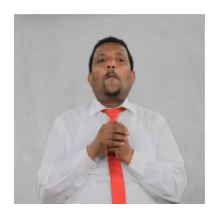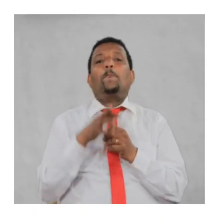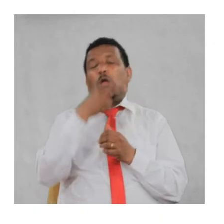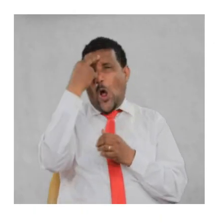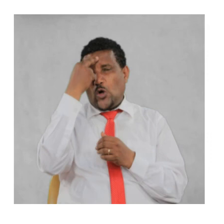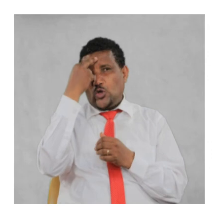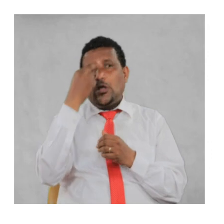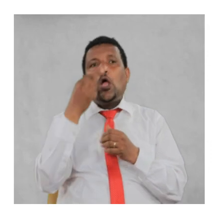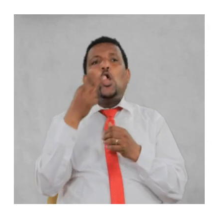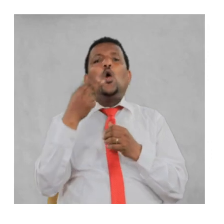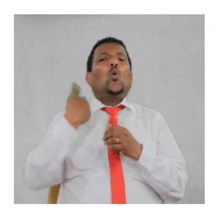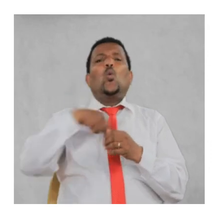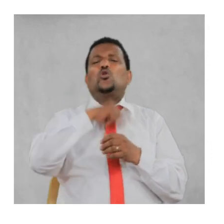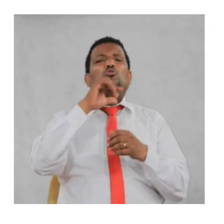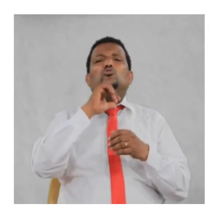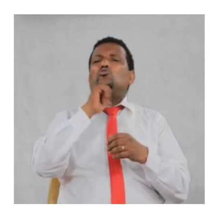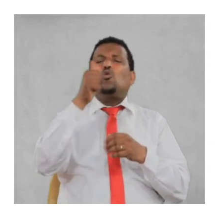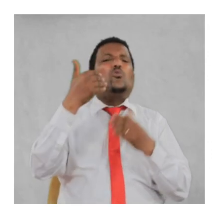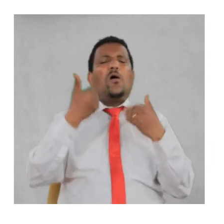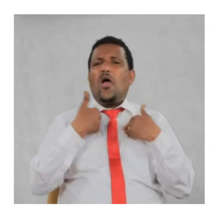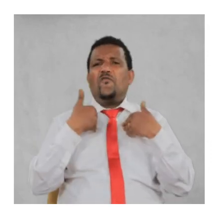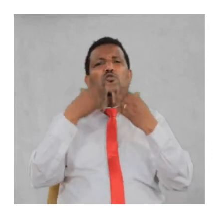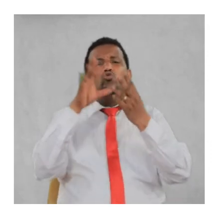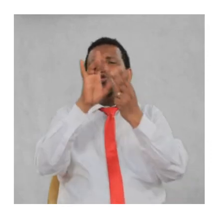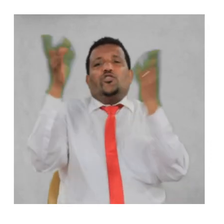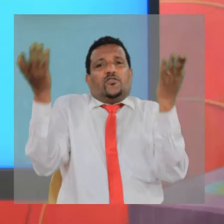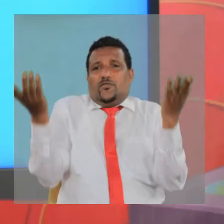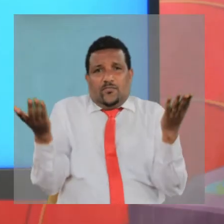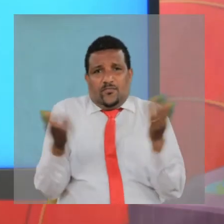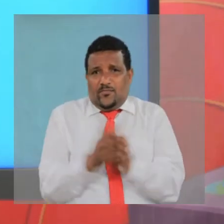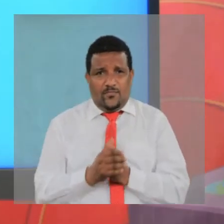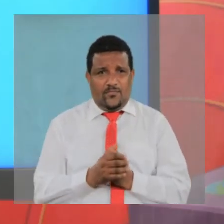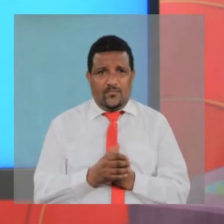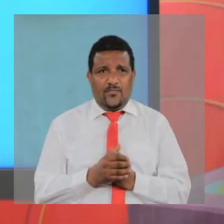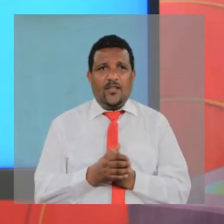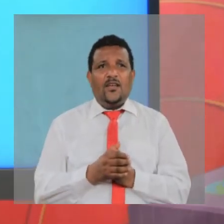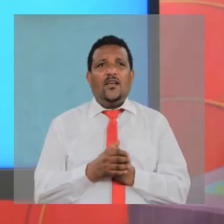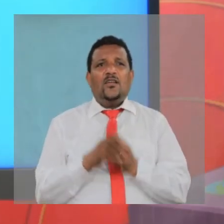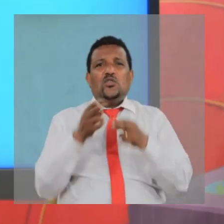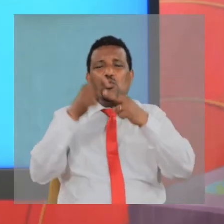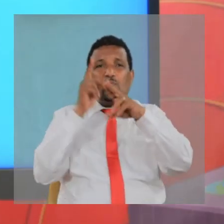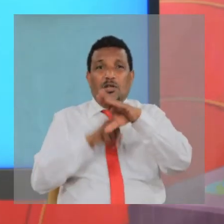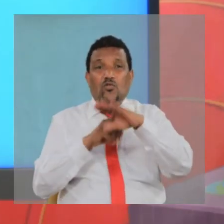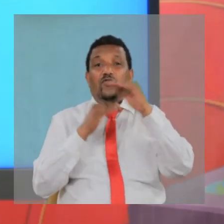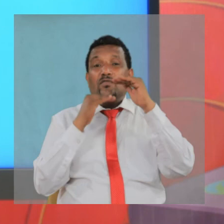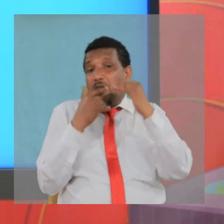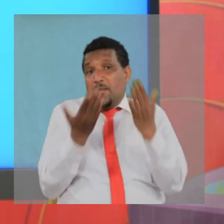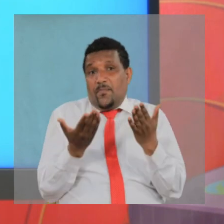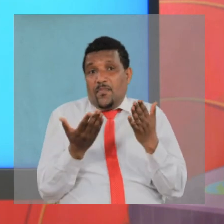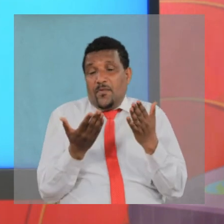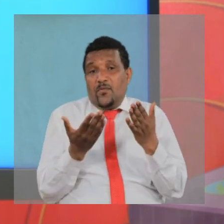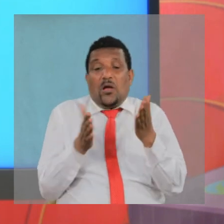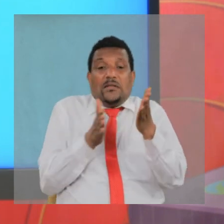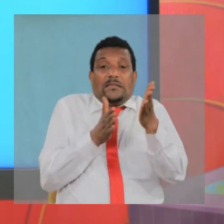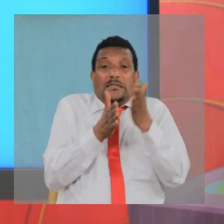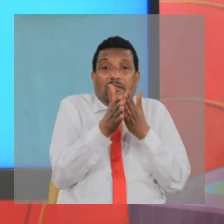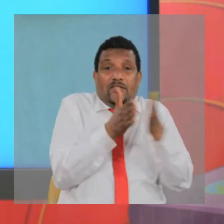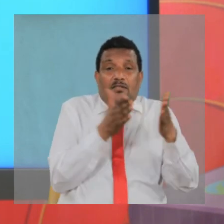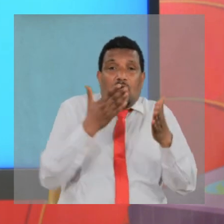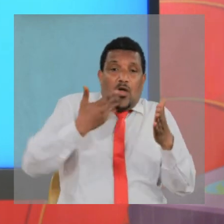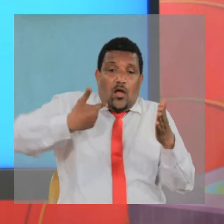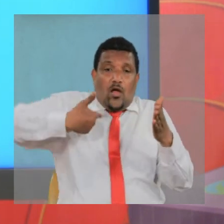Because we don't have choice in the short period of time, since we cannot adjust